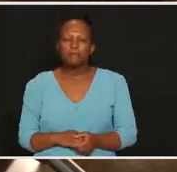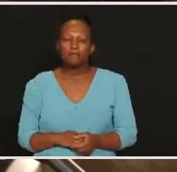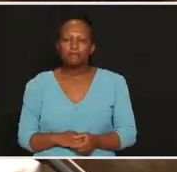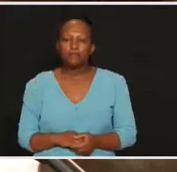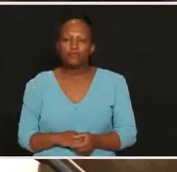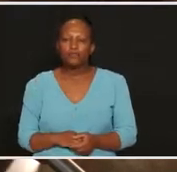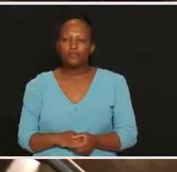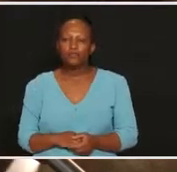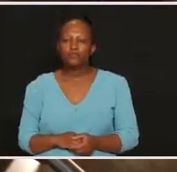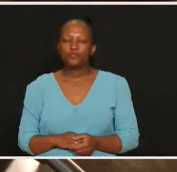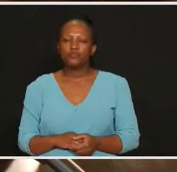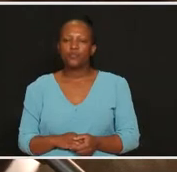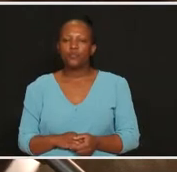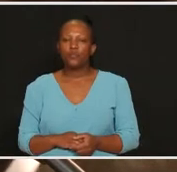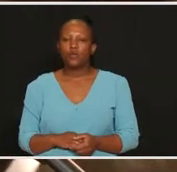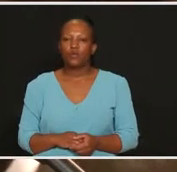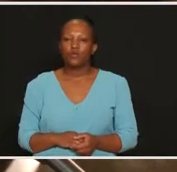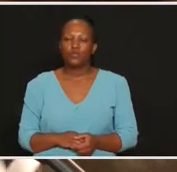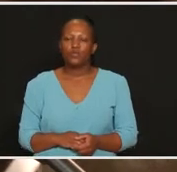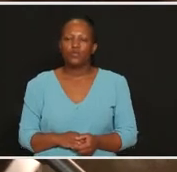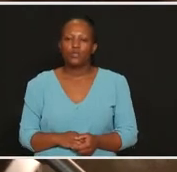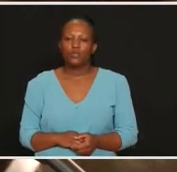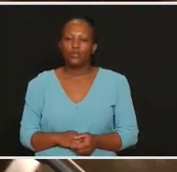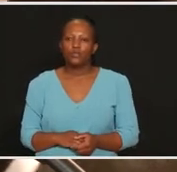with the following